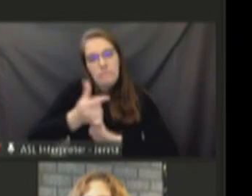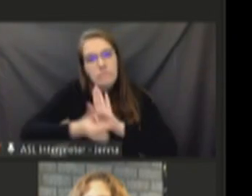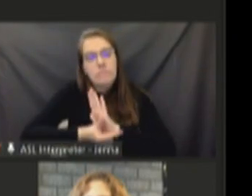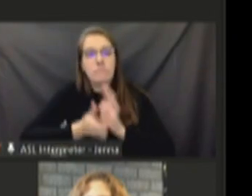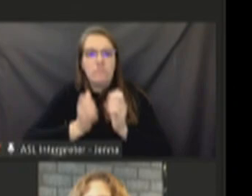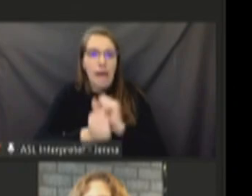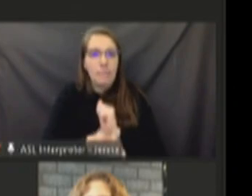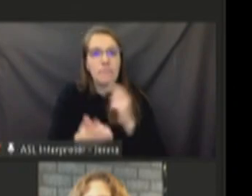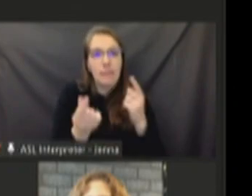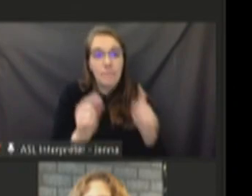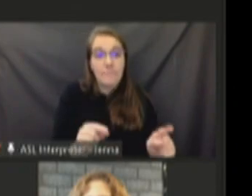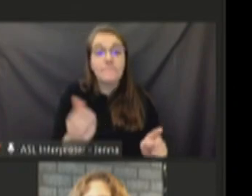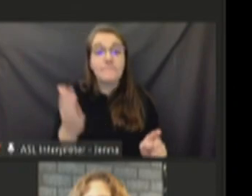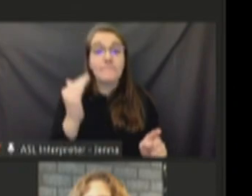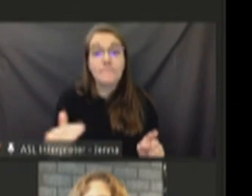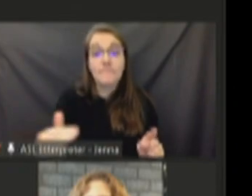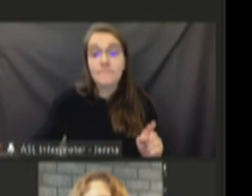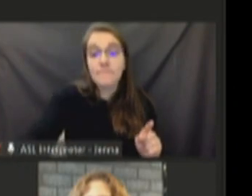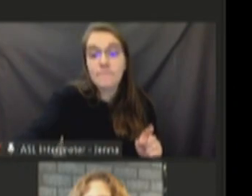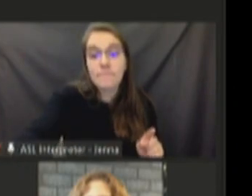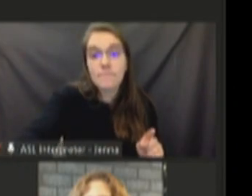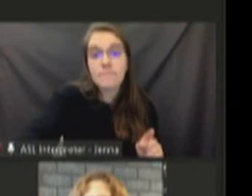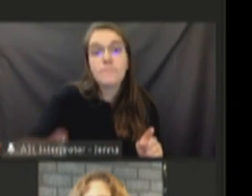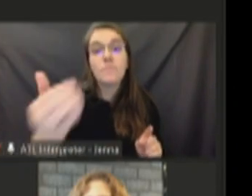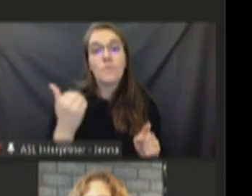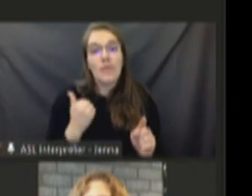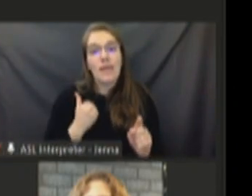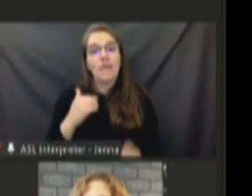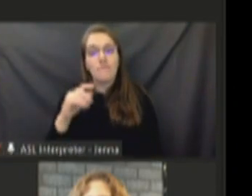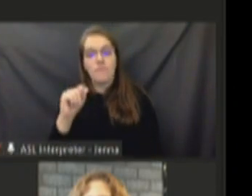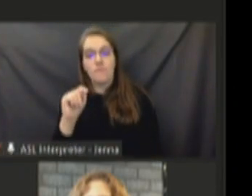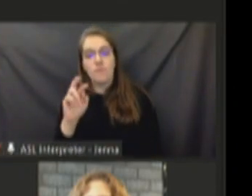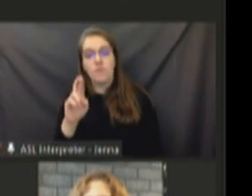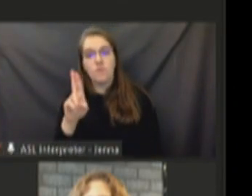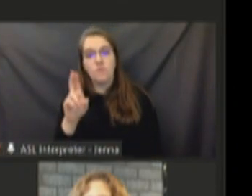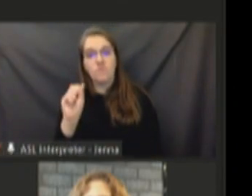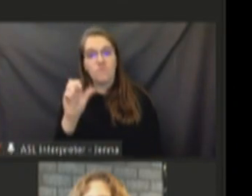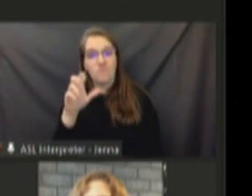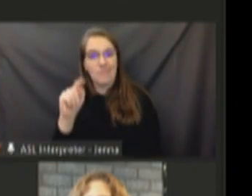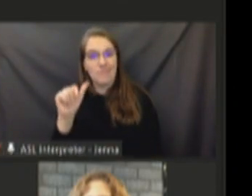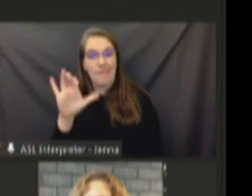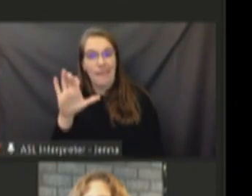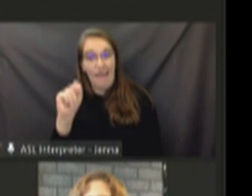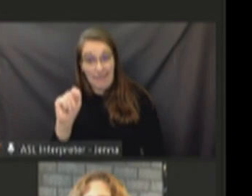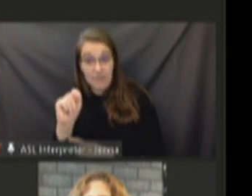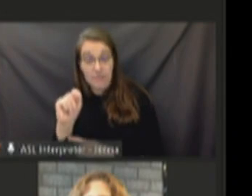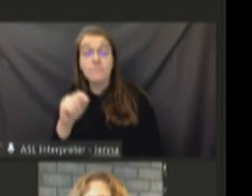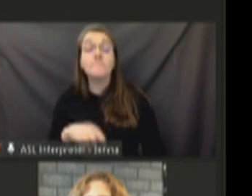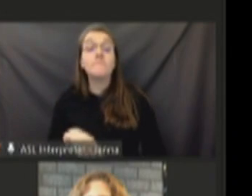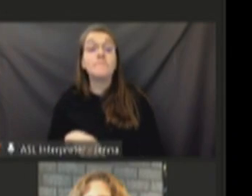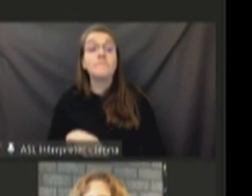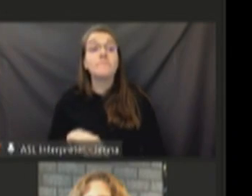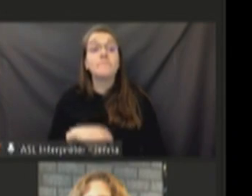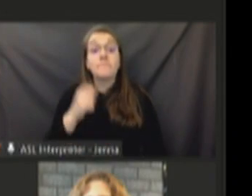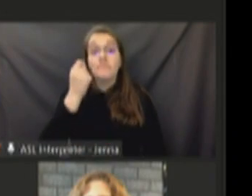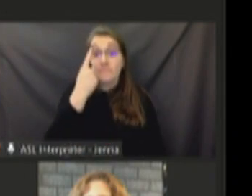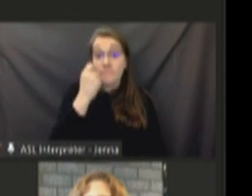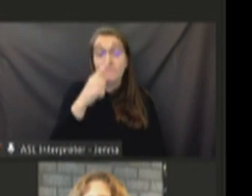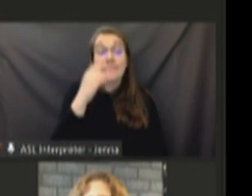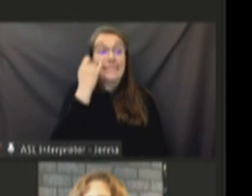Act. And this is an ordinance that defines the role of local police, so that when they come across ICE agents, which